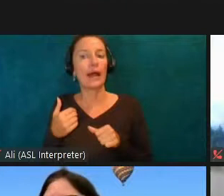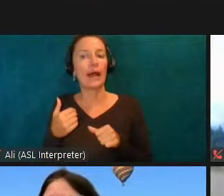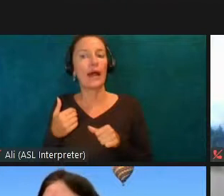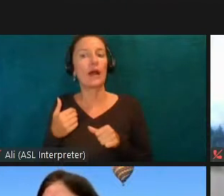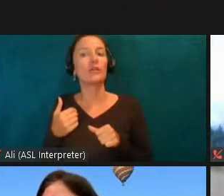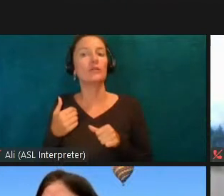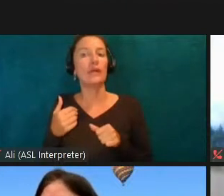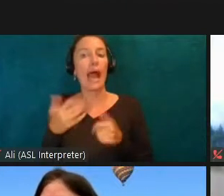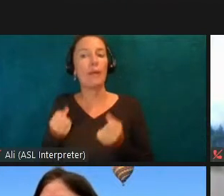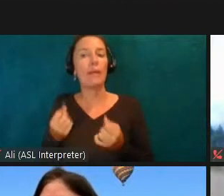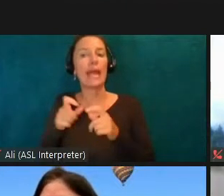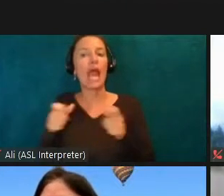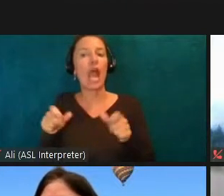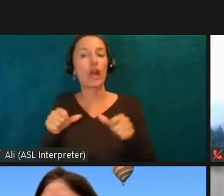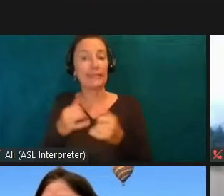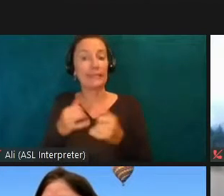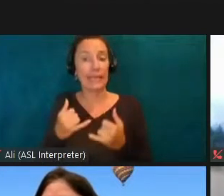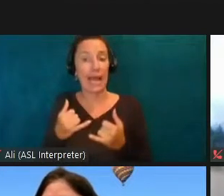all?